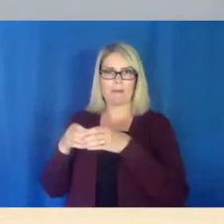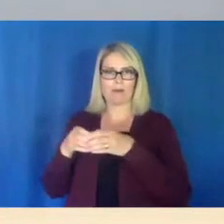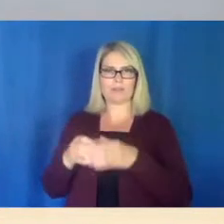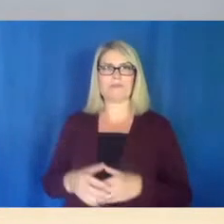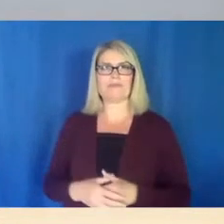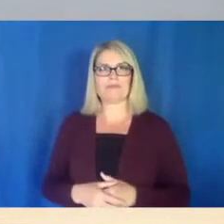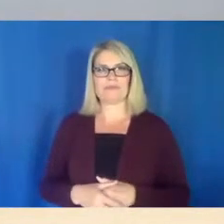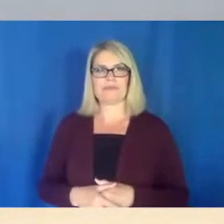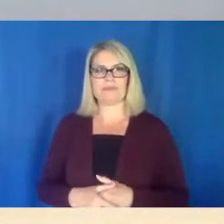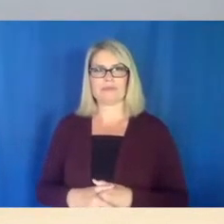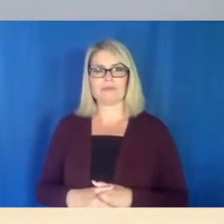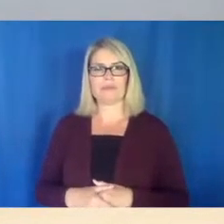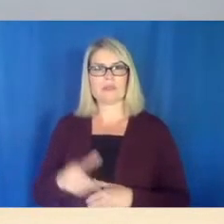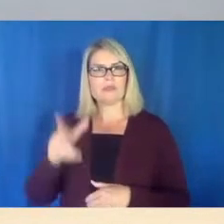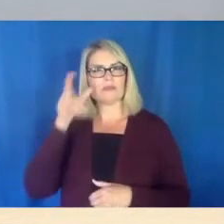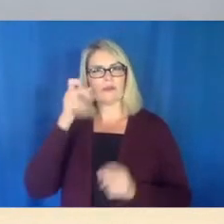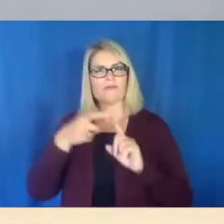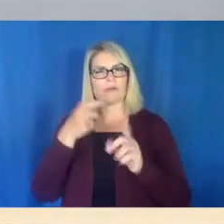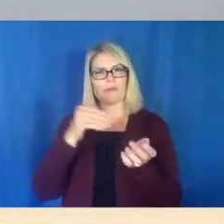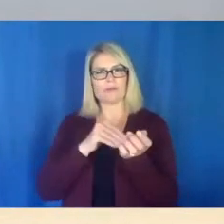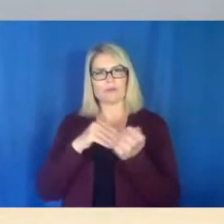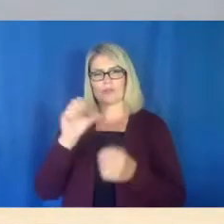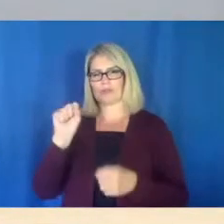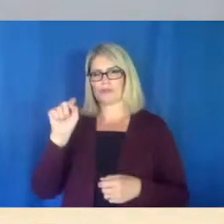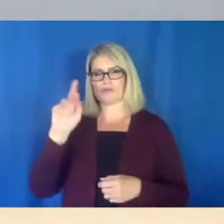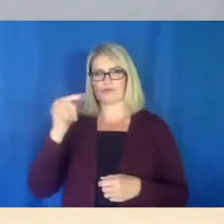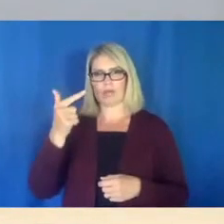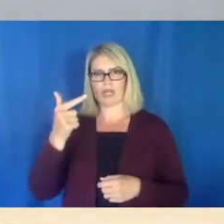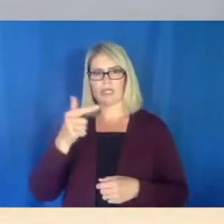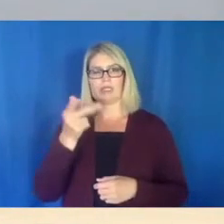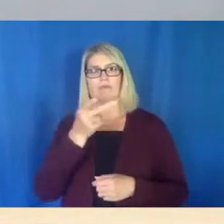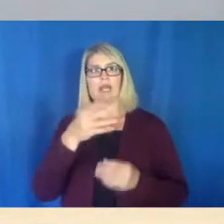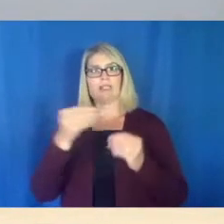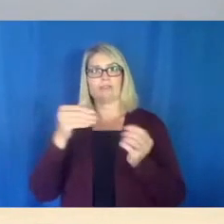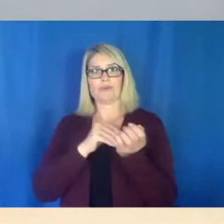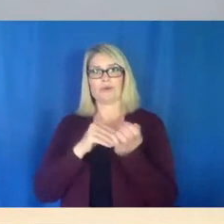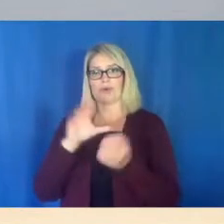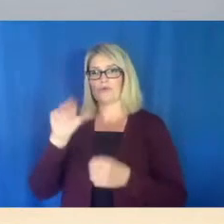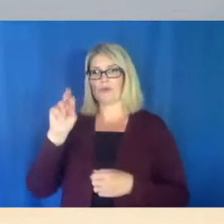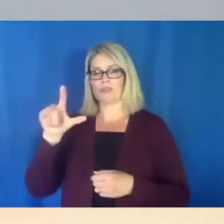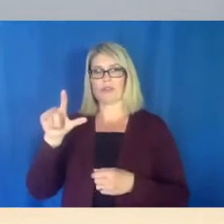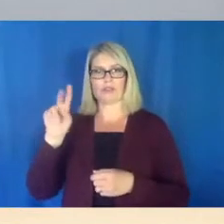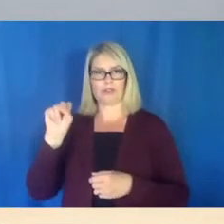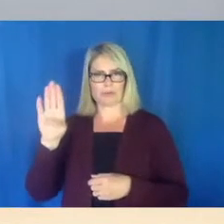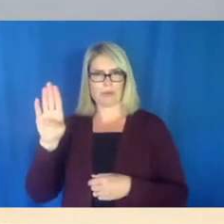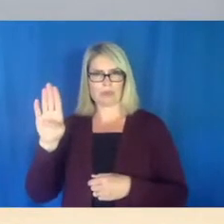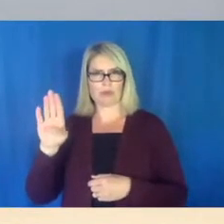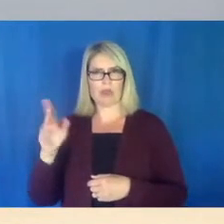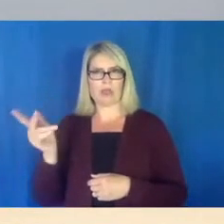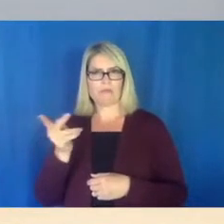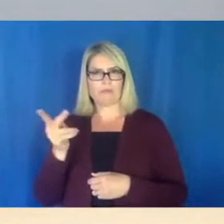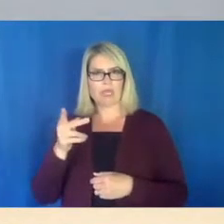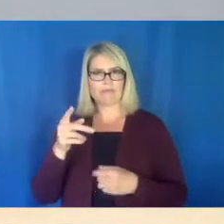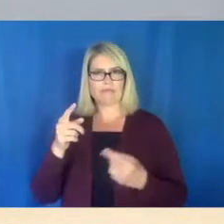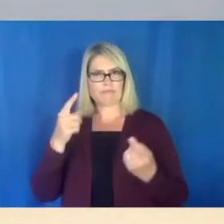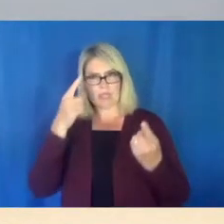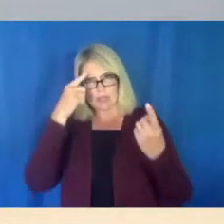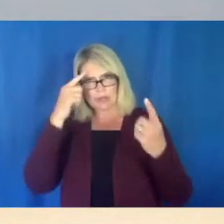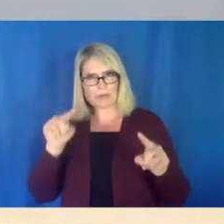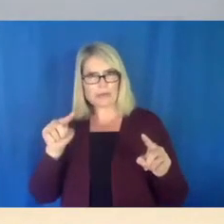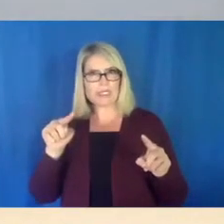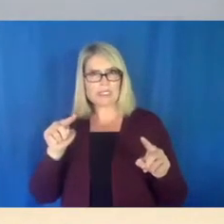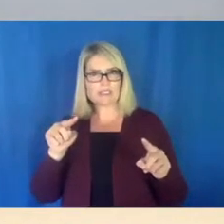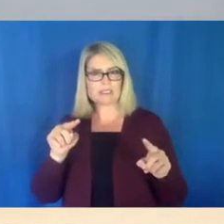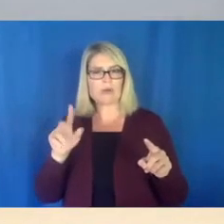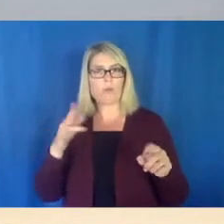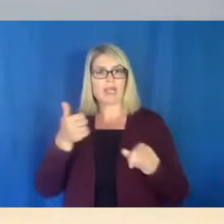in Nova Scotia, Dr. Strang, about he and Dr. Russell in New Brunswick, I guess just disagreed over the level of risk their